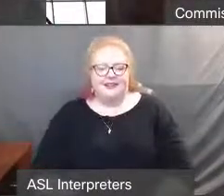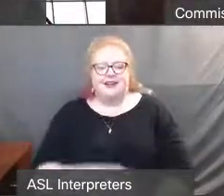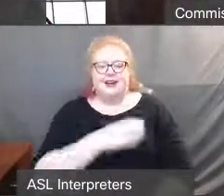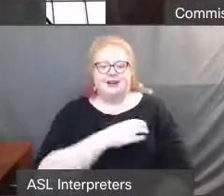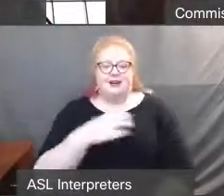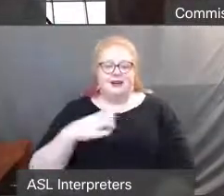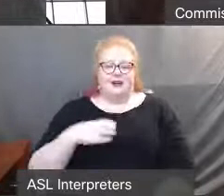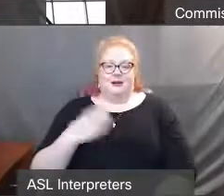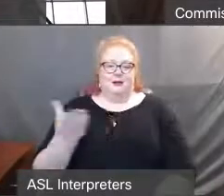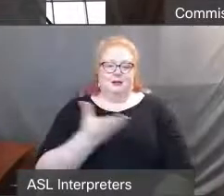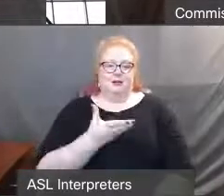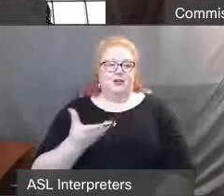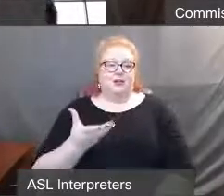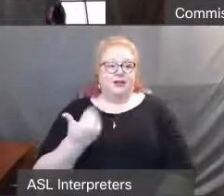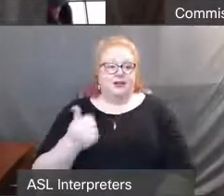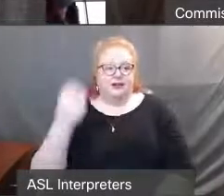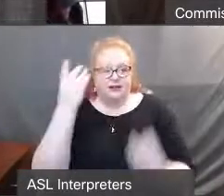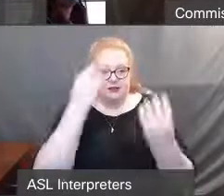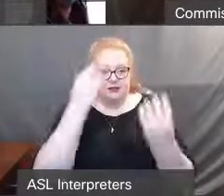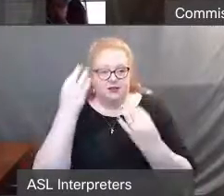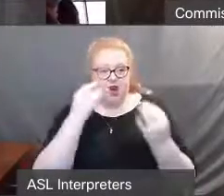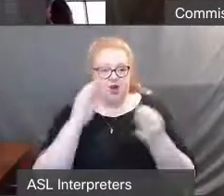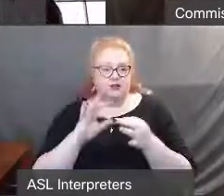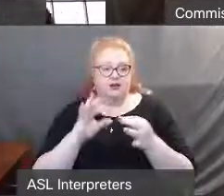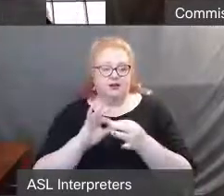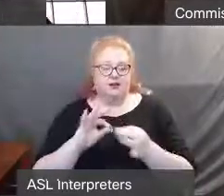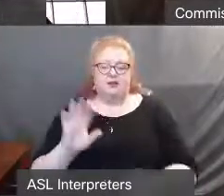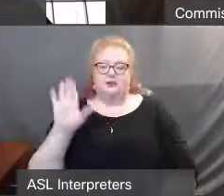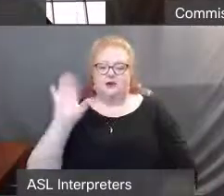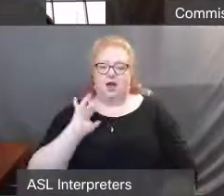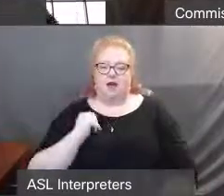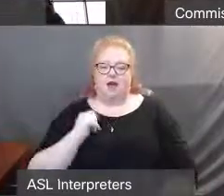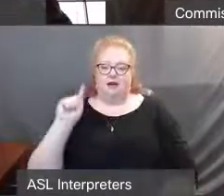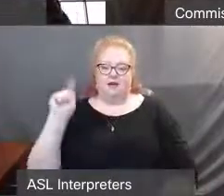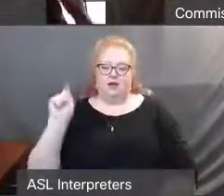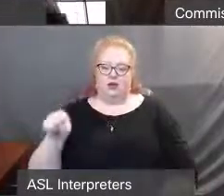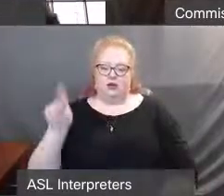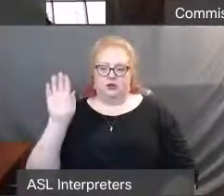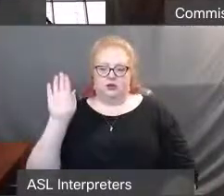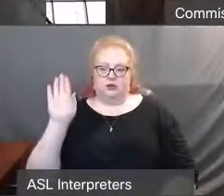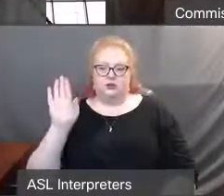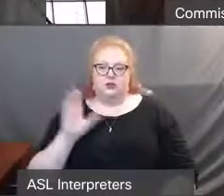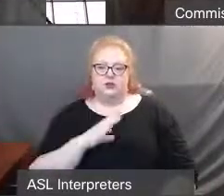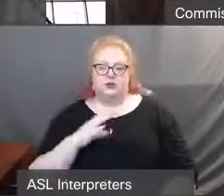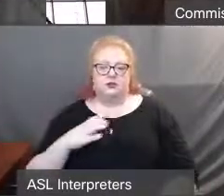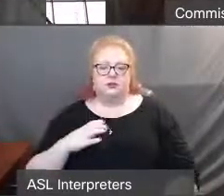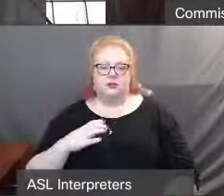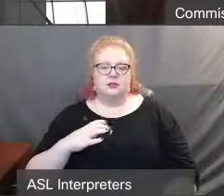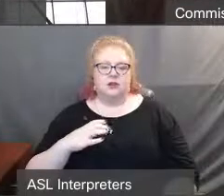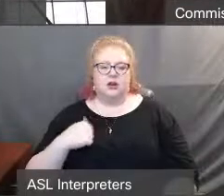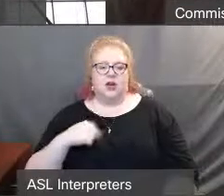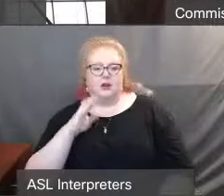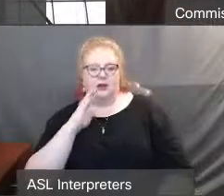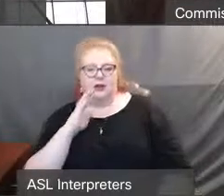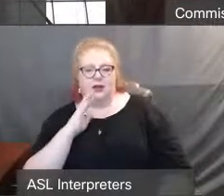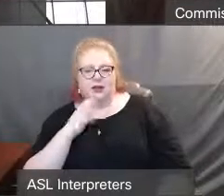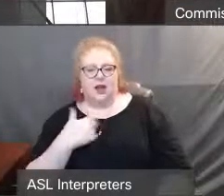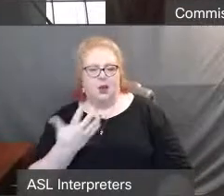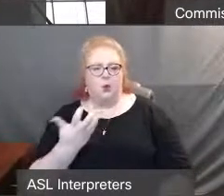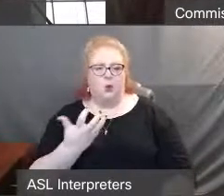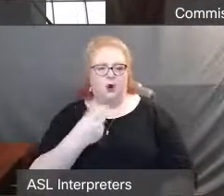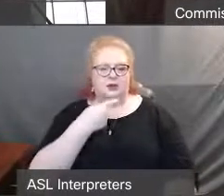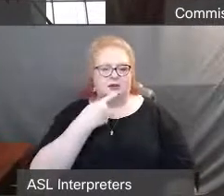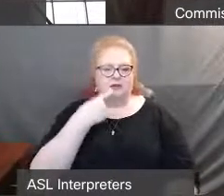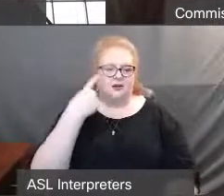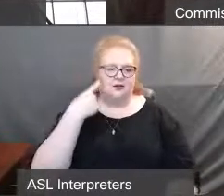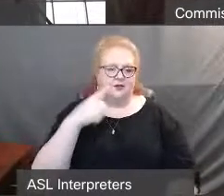commissioners, any thoughts, comments? I have a question, Chairman. Absolutely, Commissioner Yeah, Vickers. I was speaking, I just want to state this for the record.